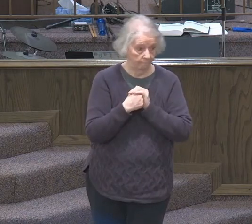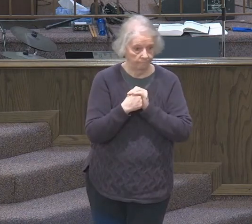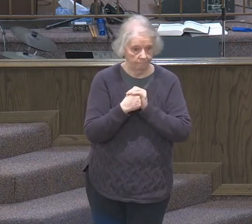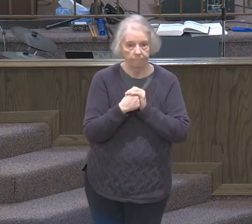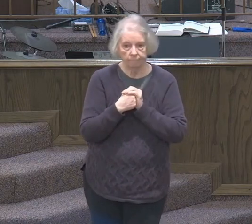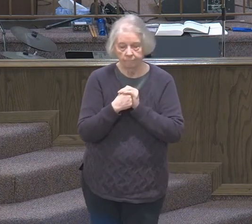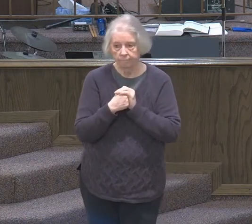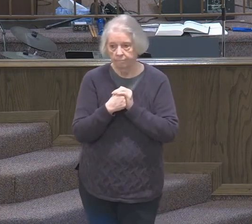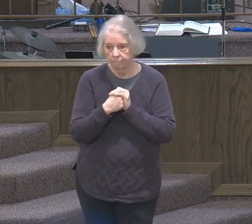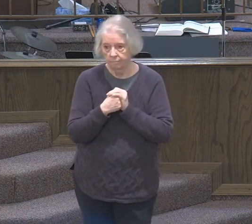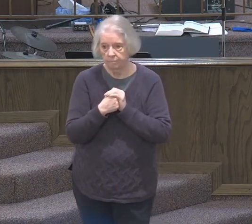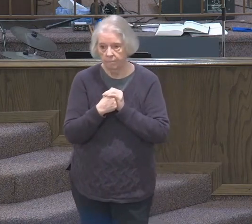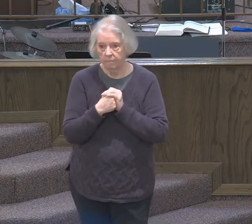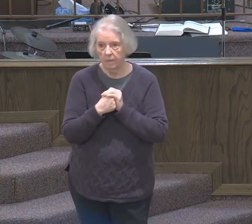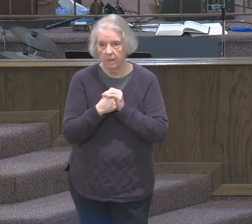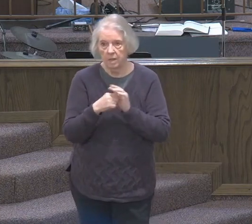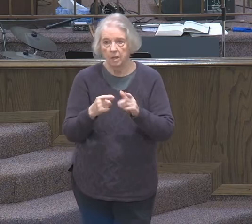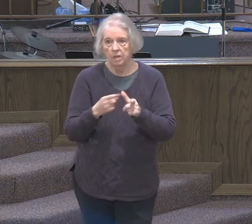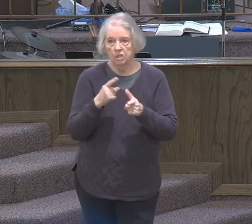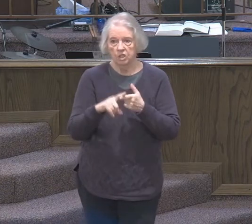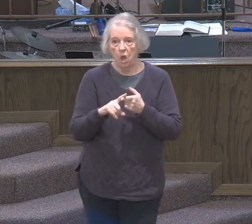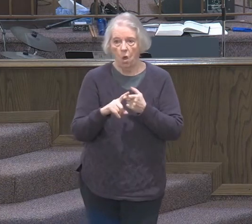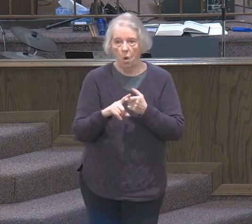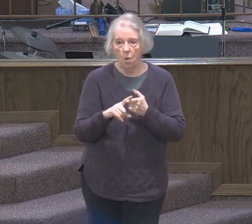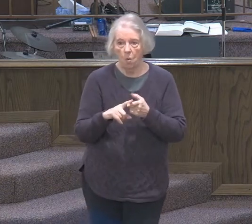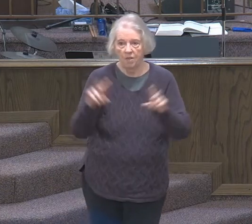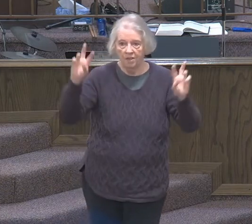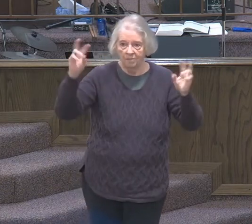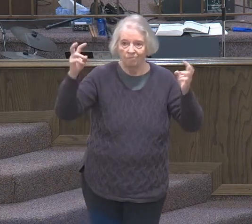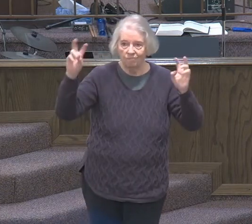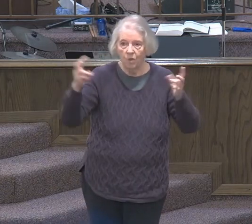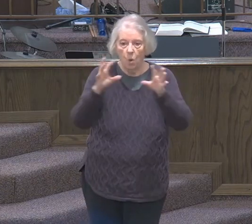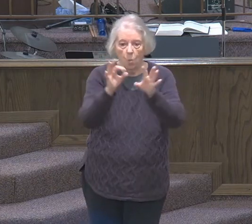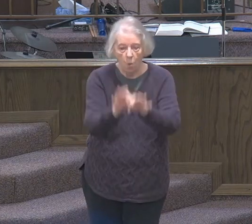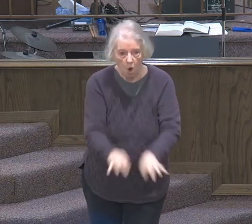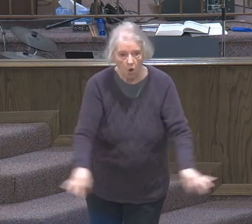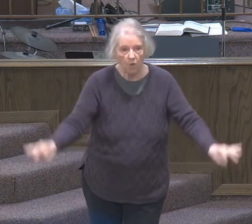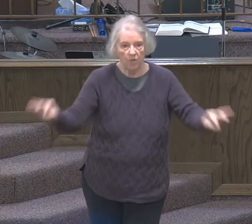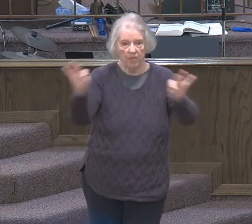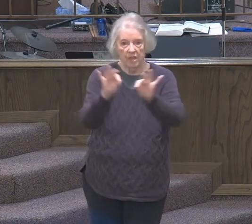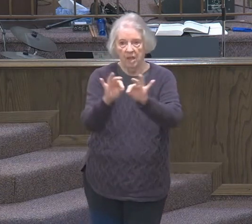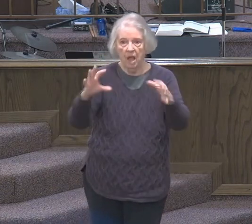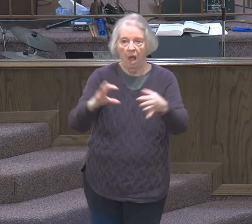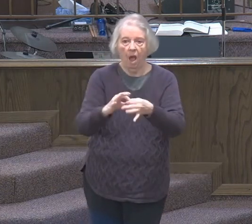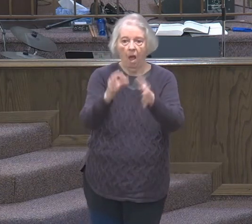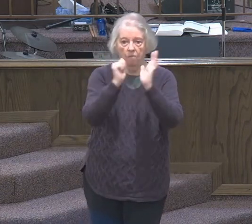of worthiness is worship.